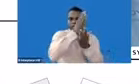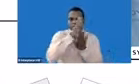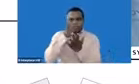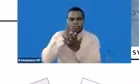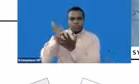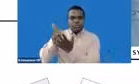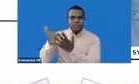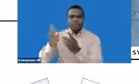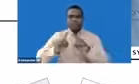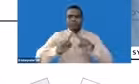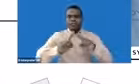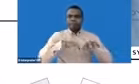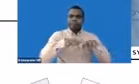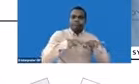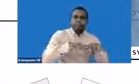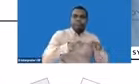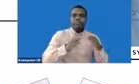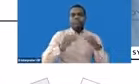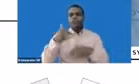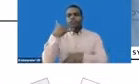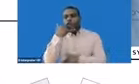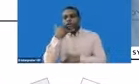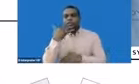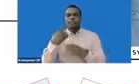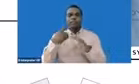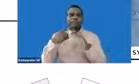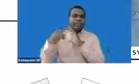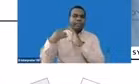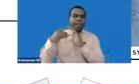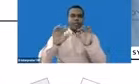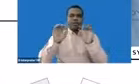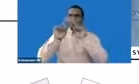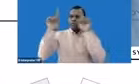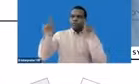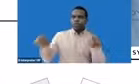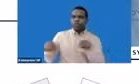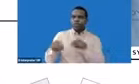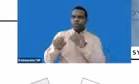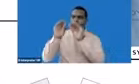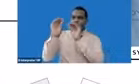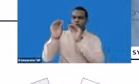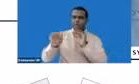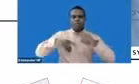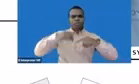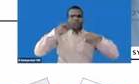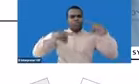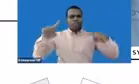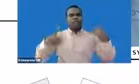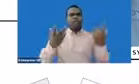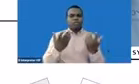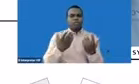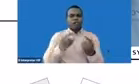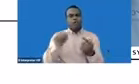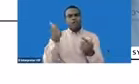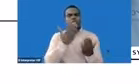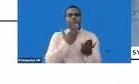how to make them better. But then there's another project result for that, and that's the